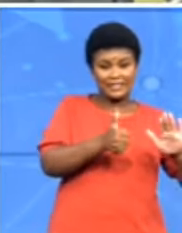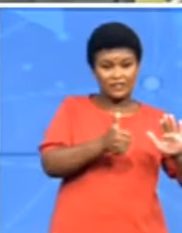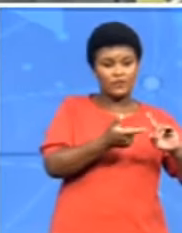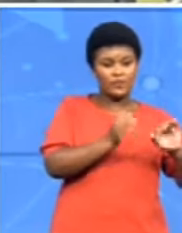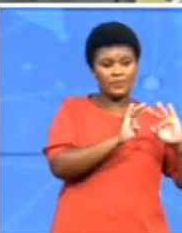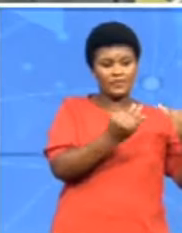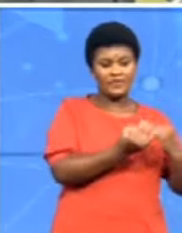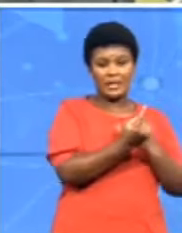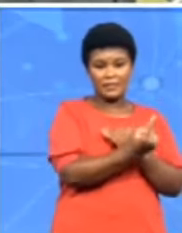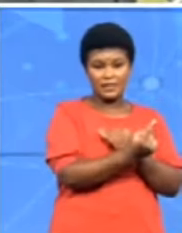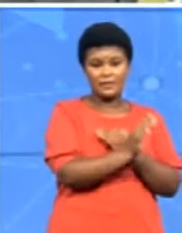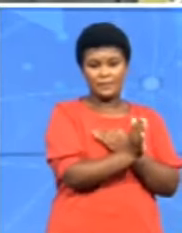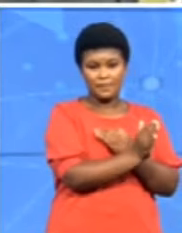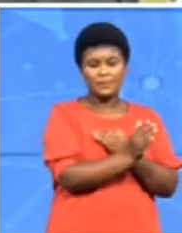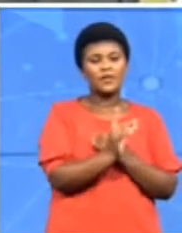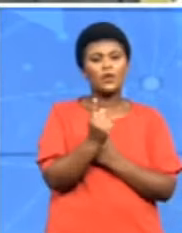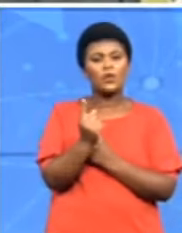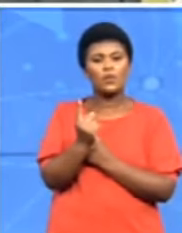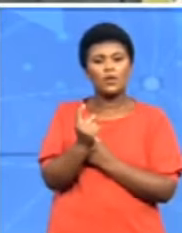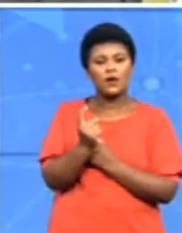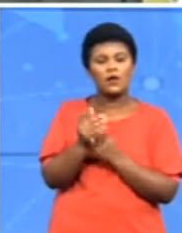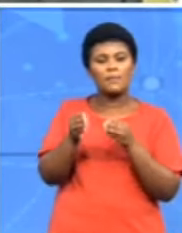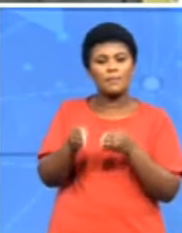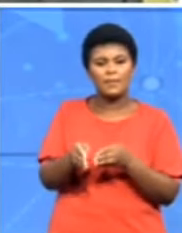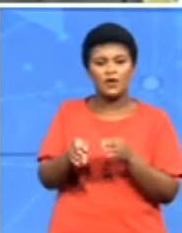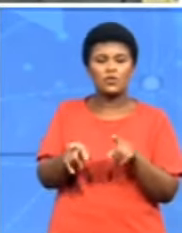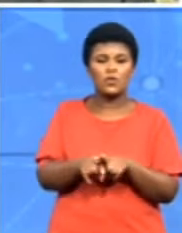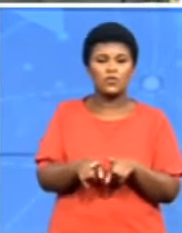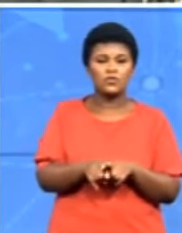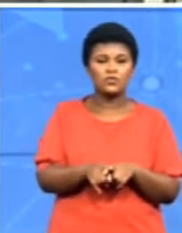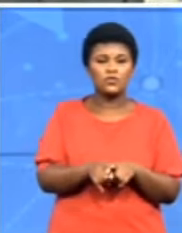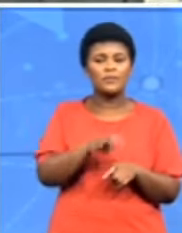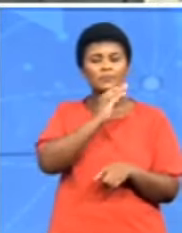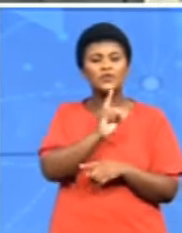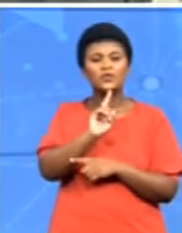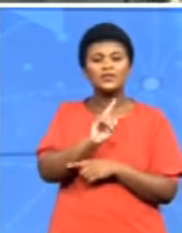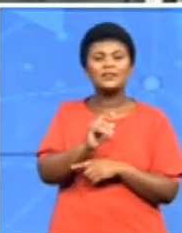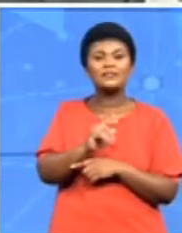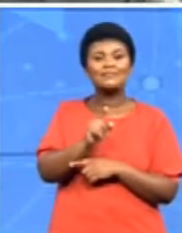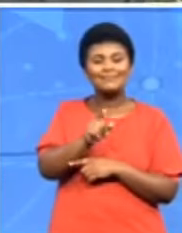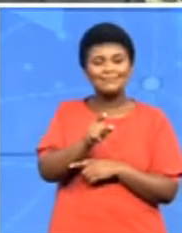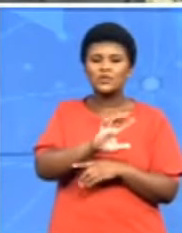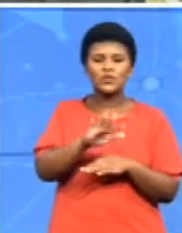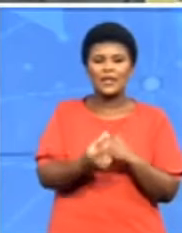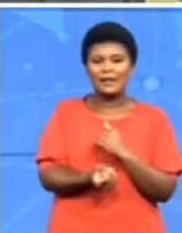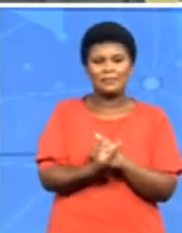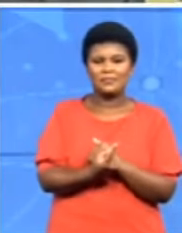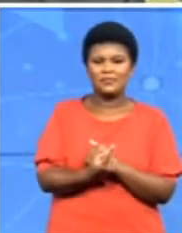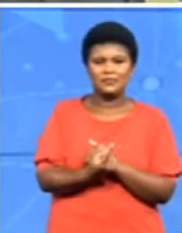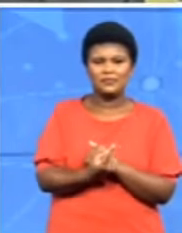They are all linked into the same incident. It's a terrible thing. It should not happen in a country that